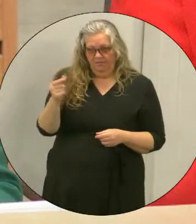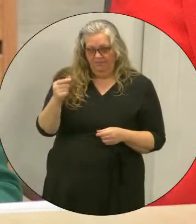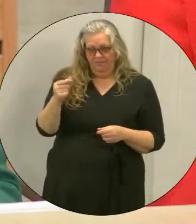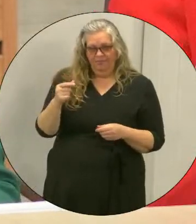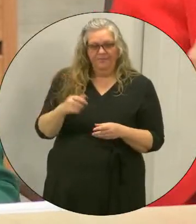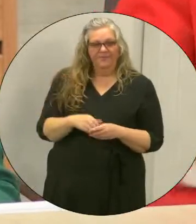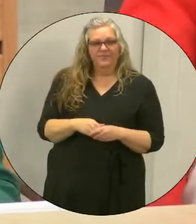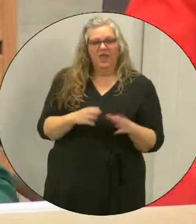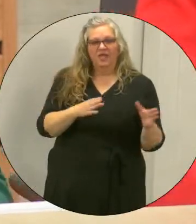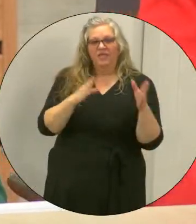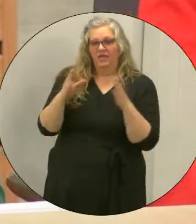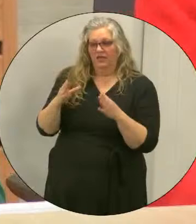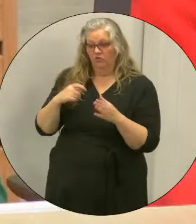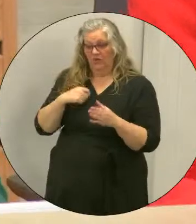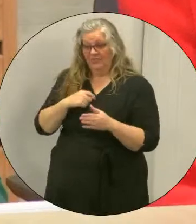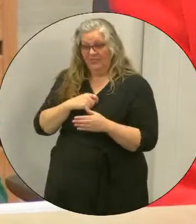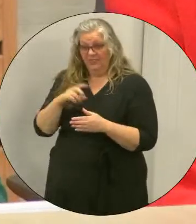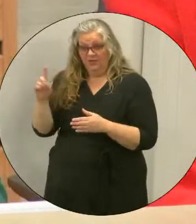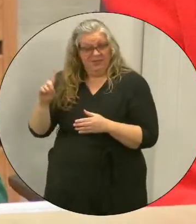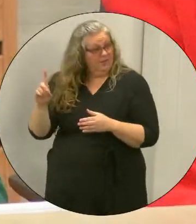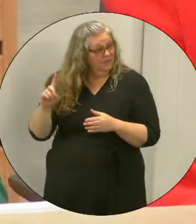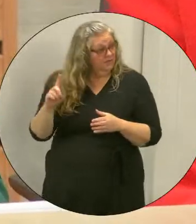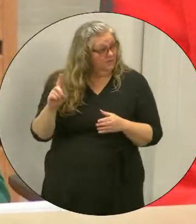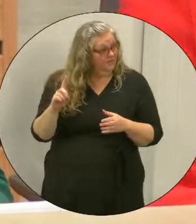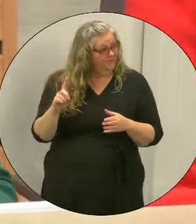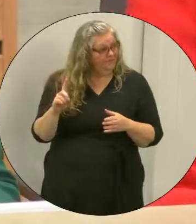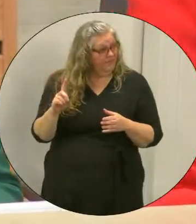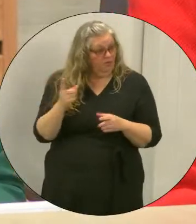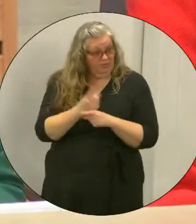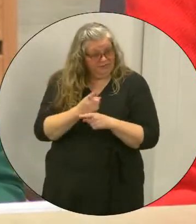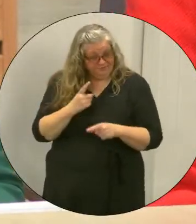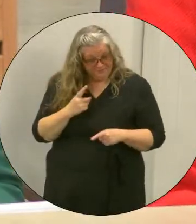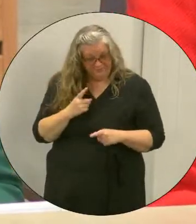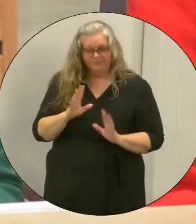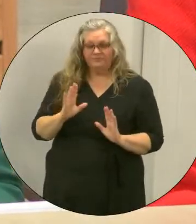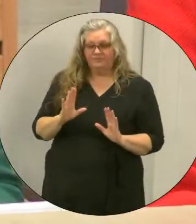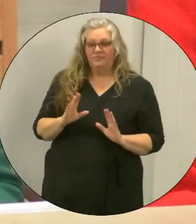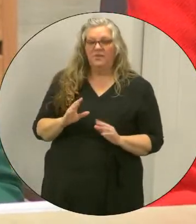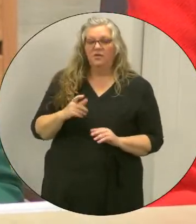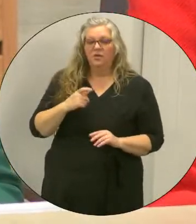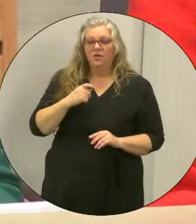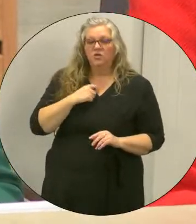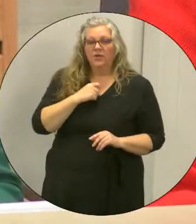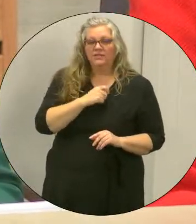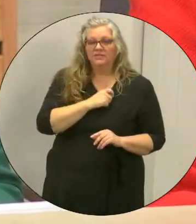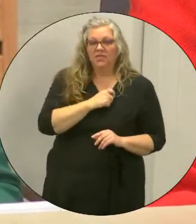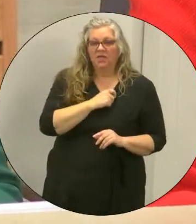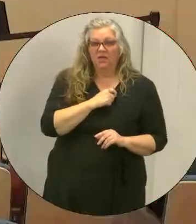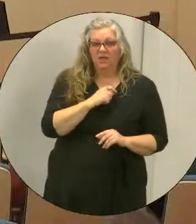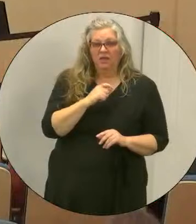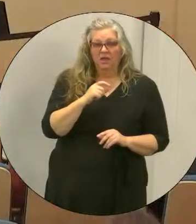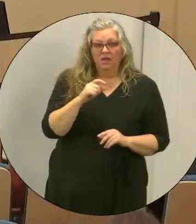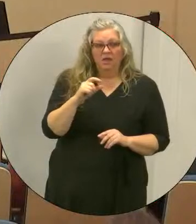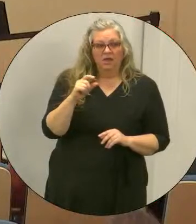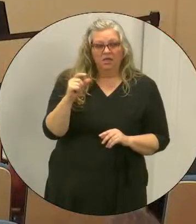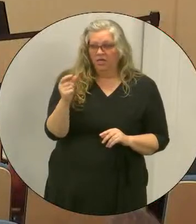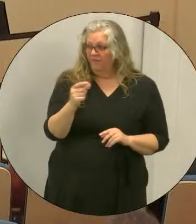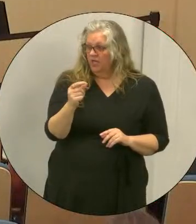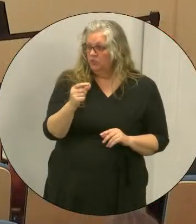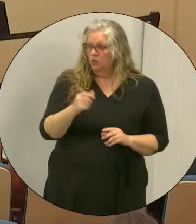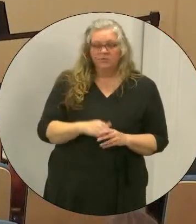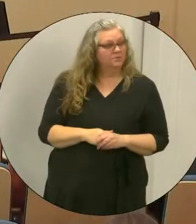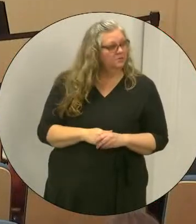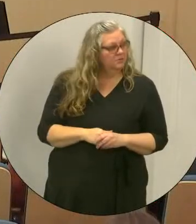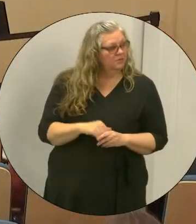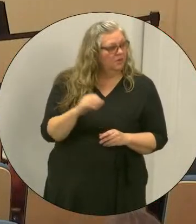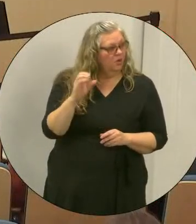then it was Trustee Dominguez. Do I have that right? Okay, so Trustee Cavazos. Thank